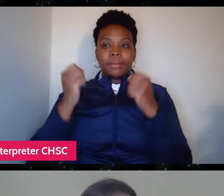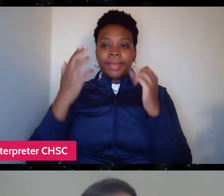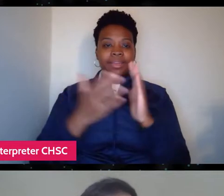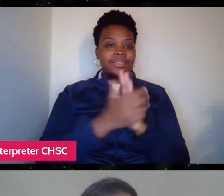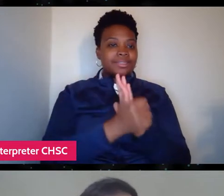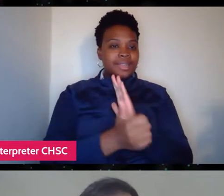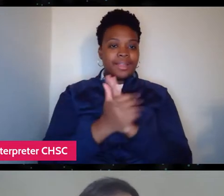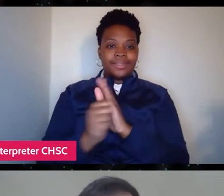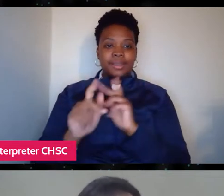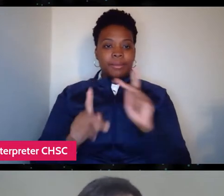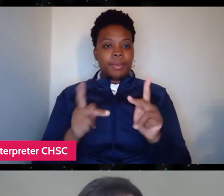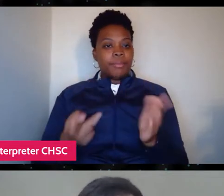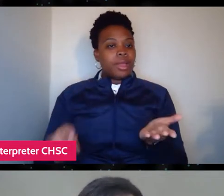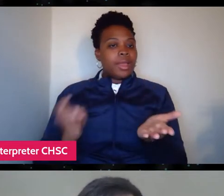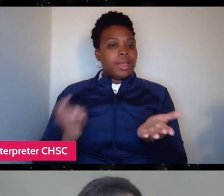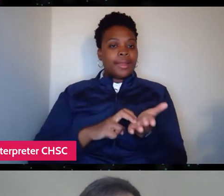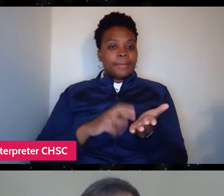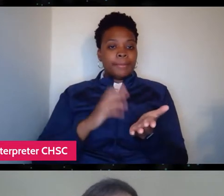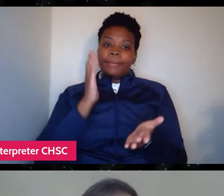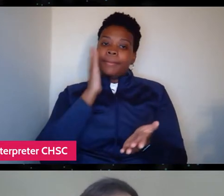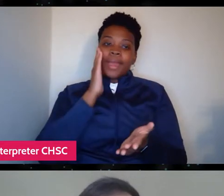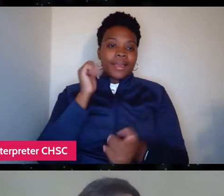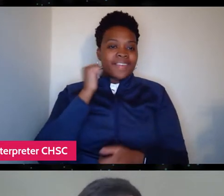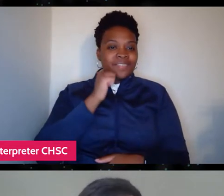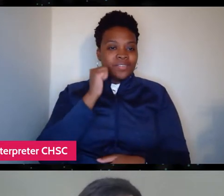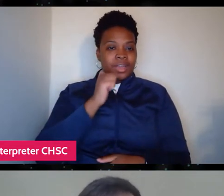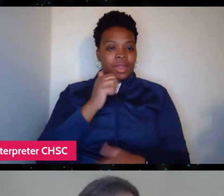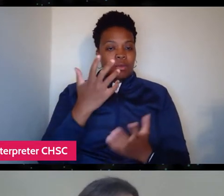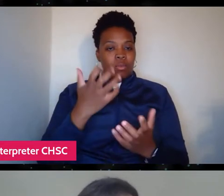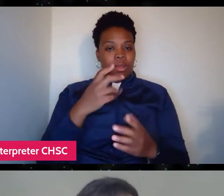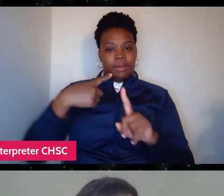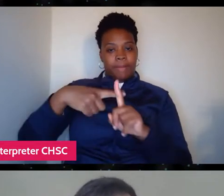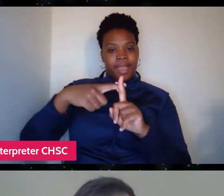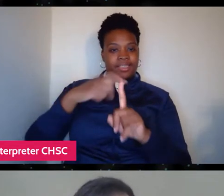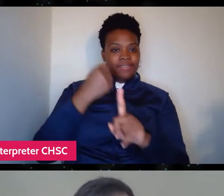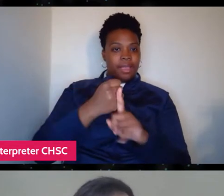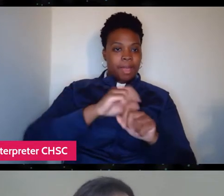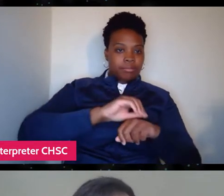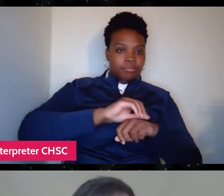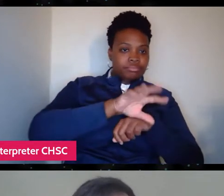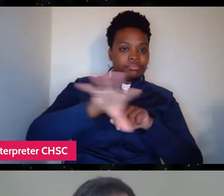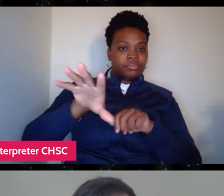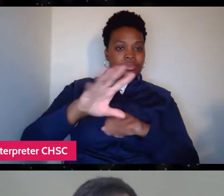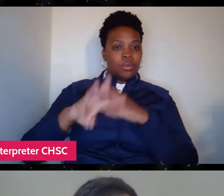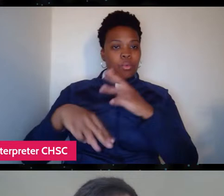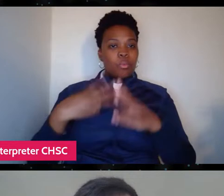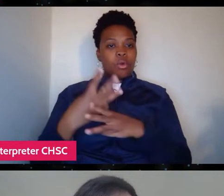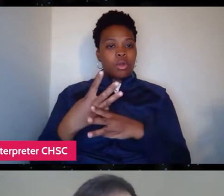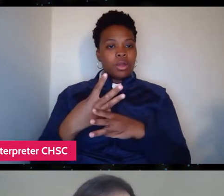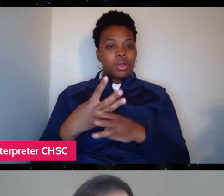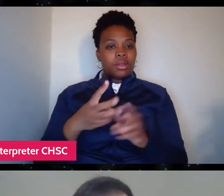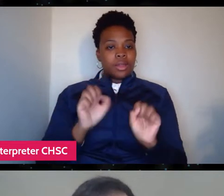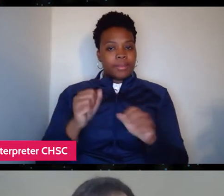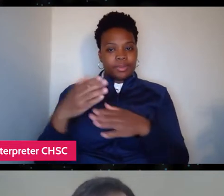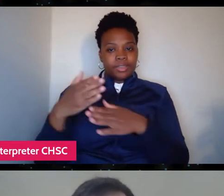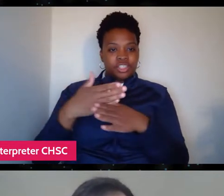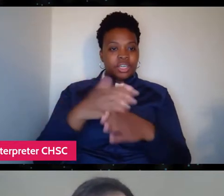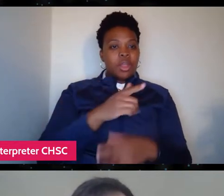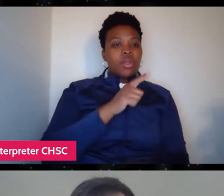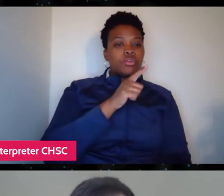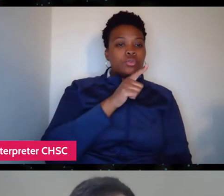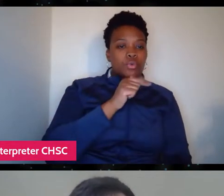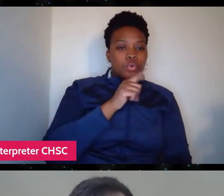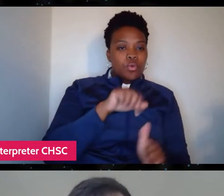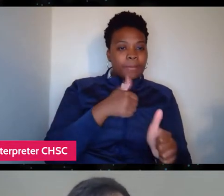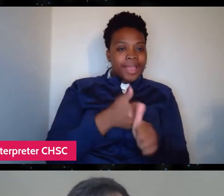out of bed every day and want to make a positive impact on the world. And to be able to share the who behind